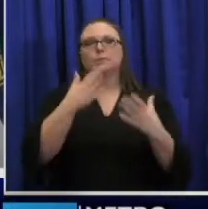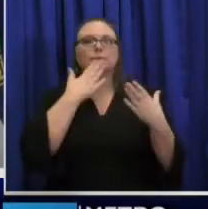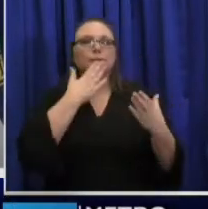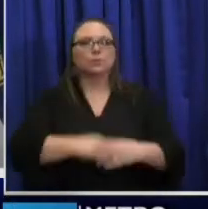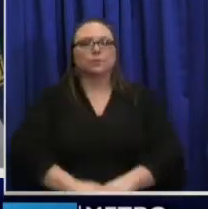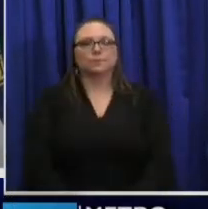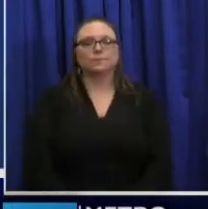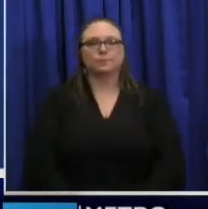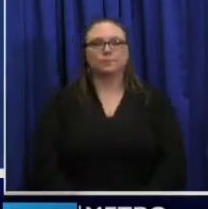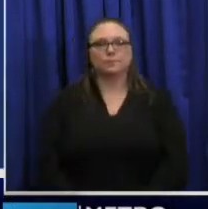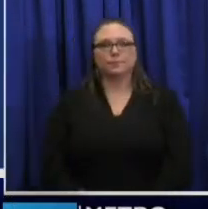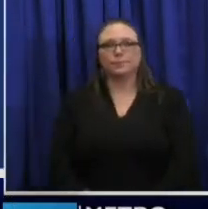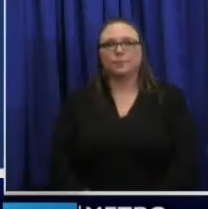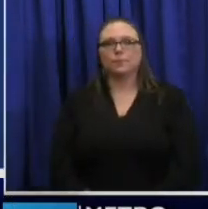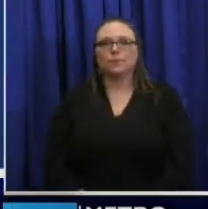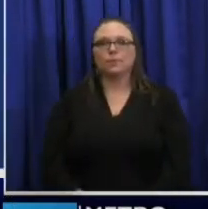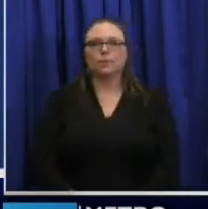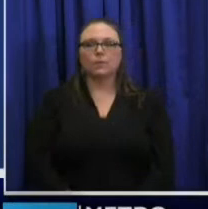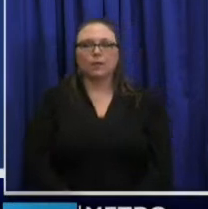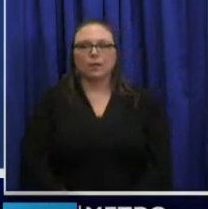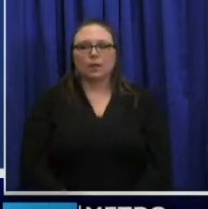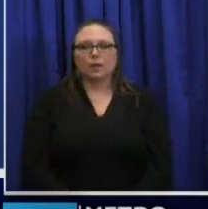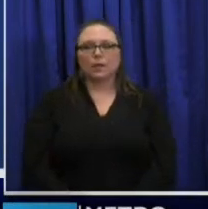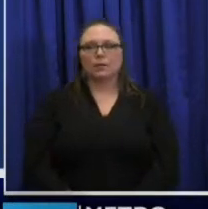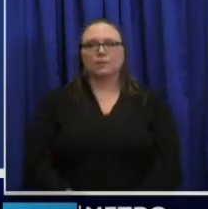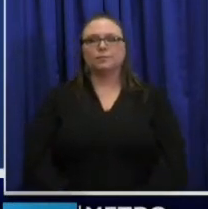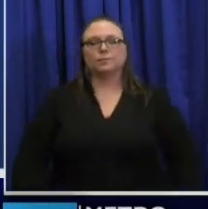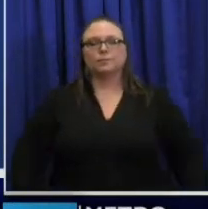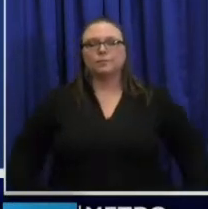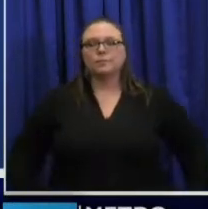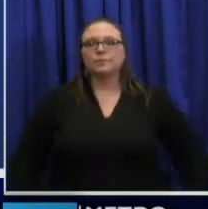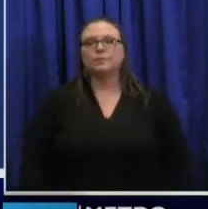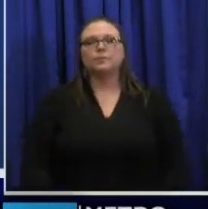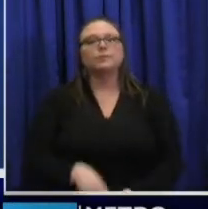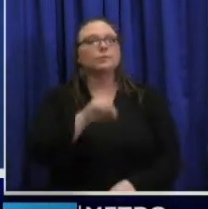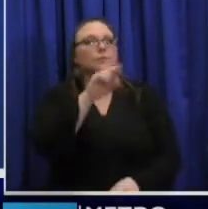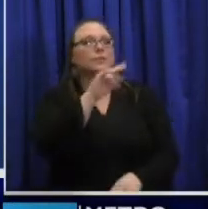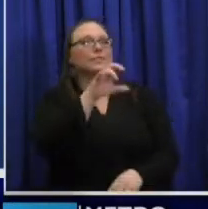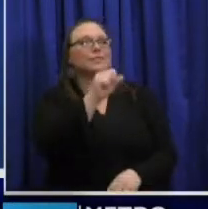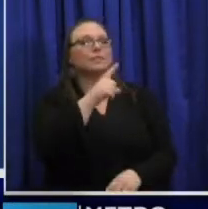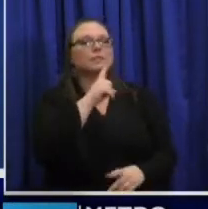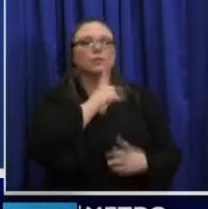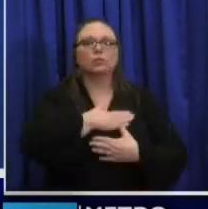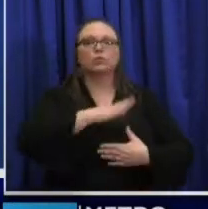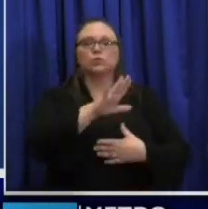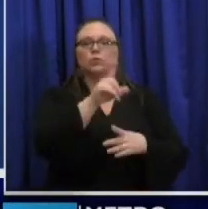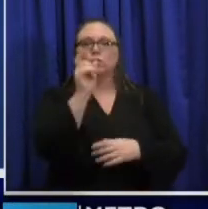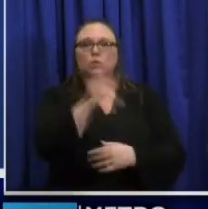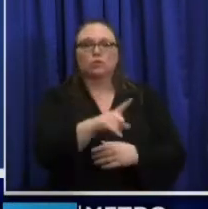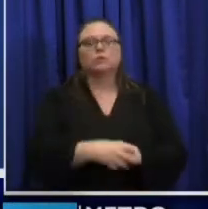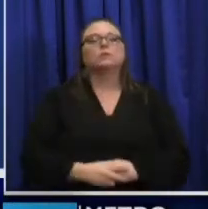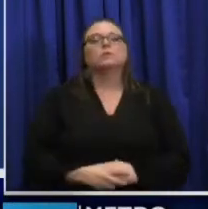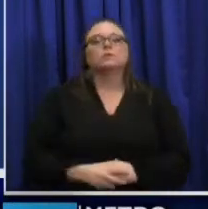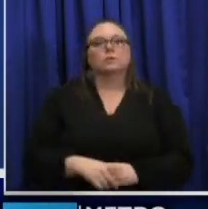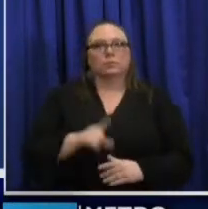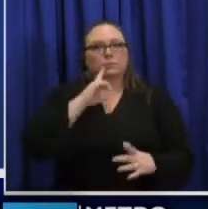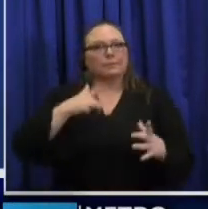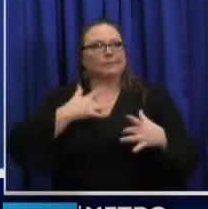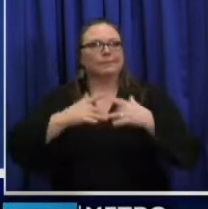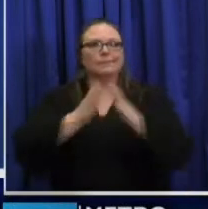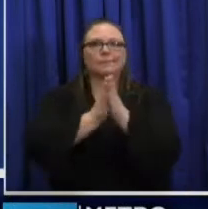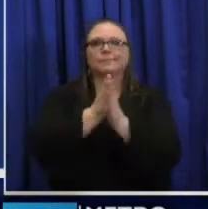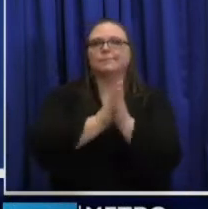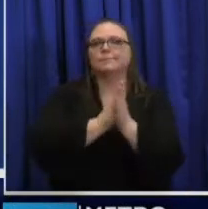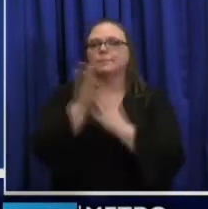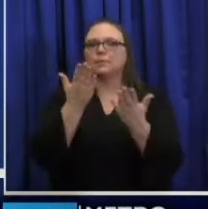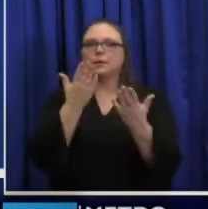gentlemen. Well, Dennis, I appreciate your question. It's exciting to be able to talk about